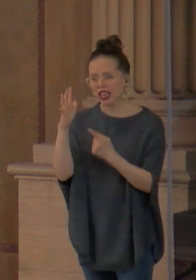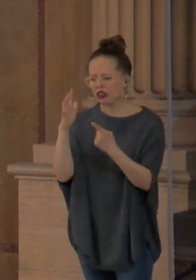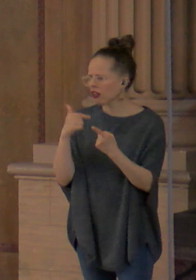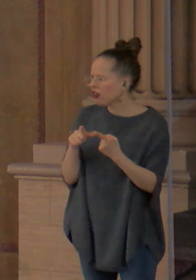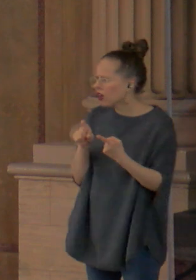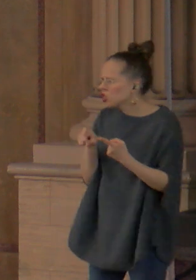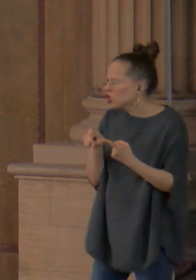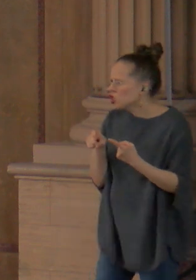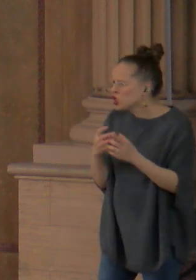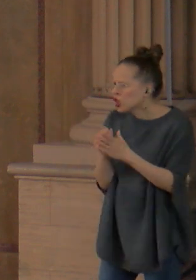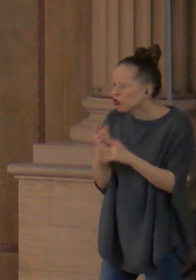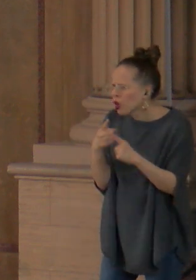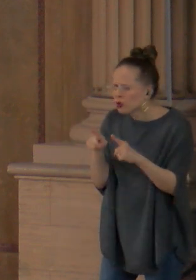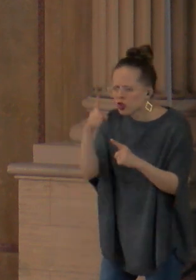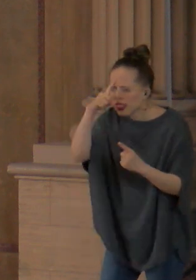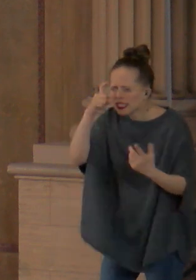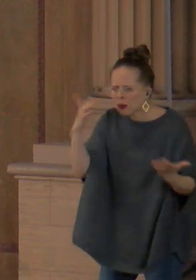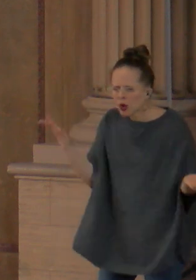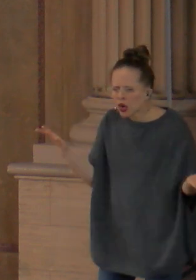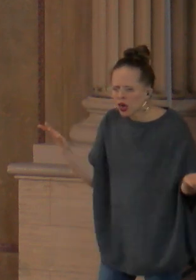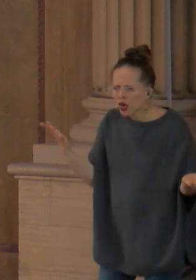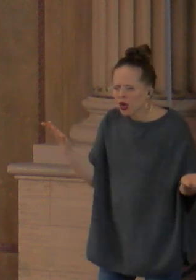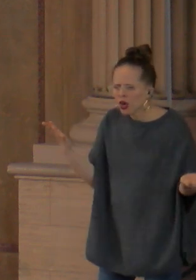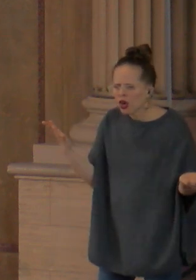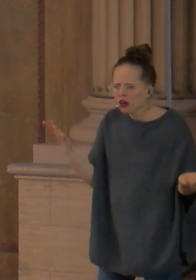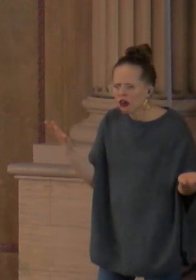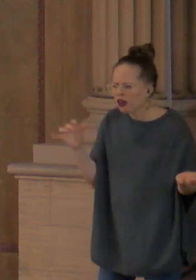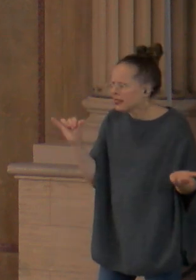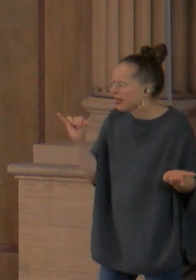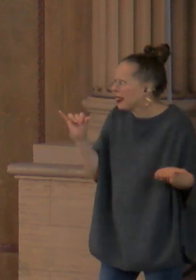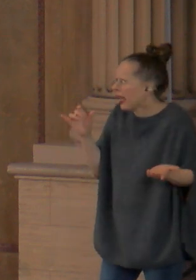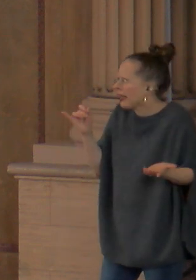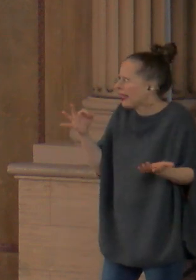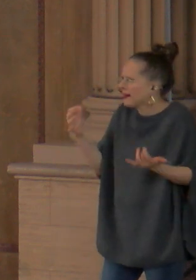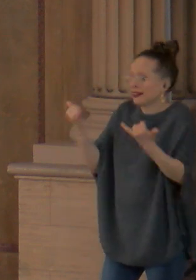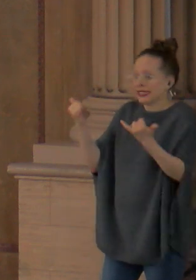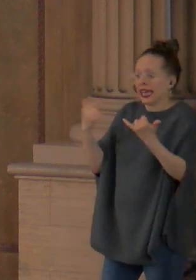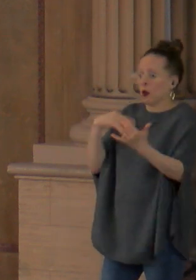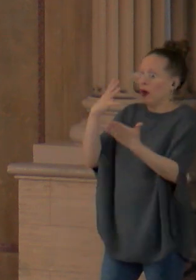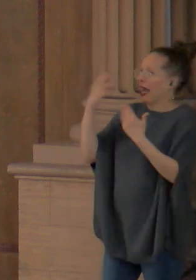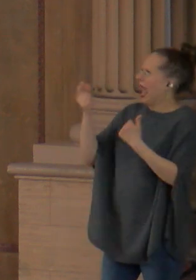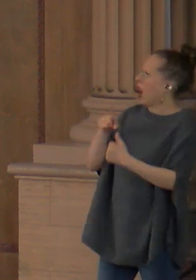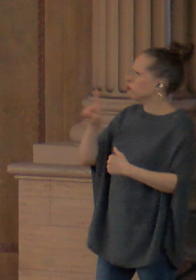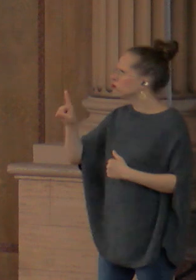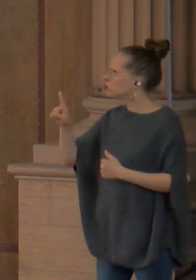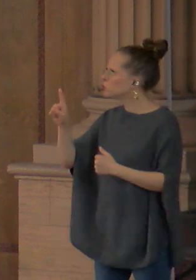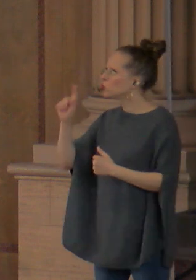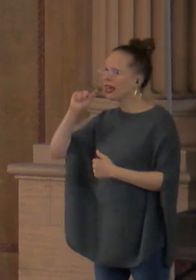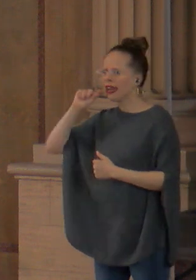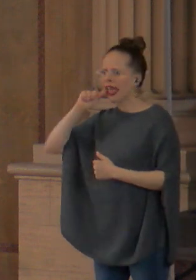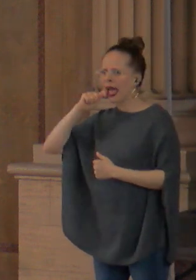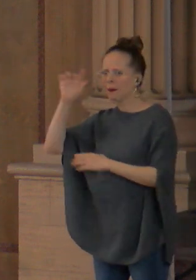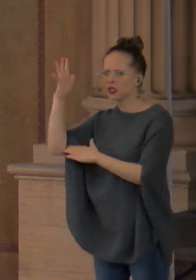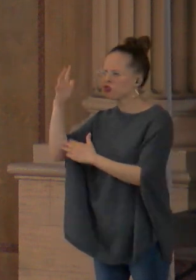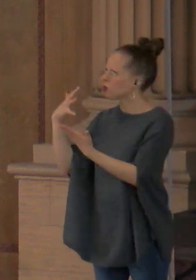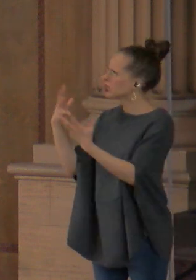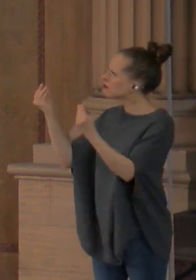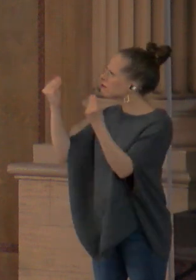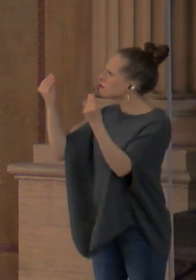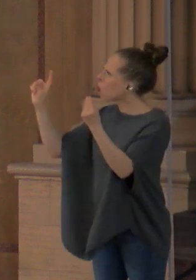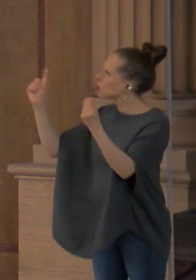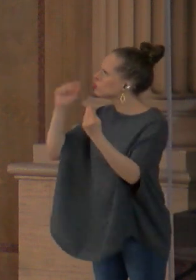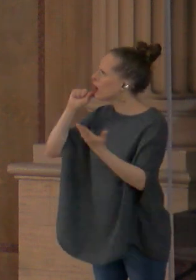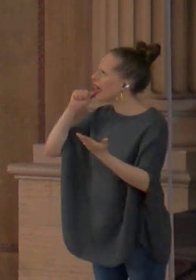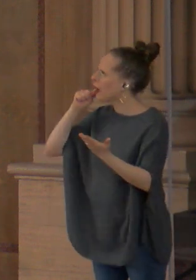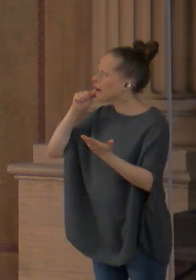summertime, so it's not even supposed to have fruit on it. It's like being mad at an apple tree right now for not having apples on it. And so Jesus comes up to this fig tree, goes there, there are no